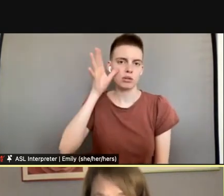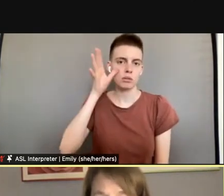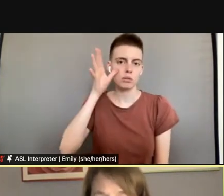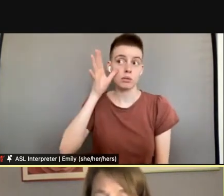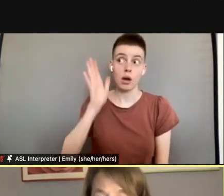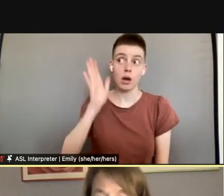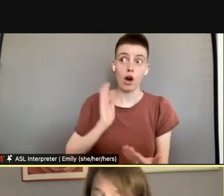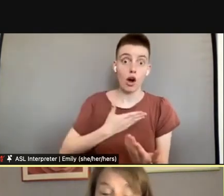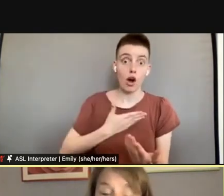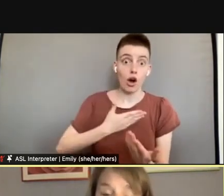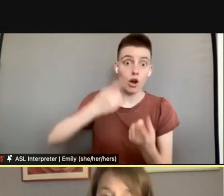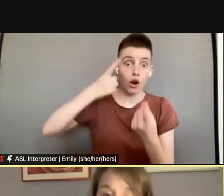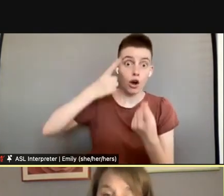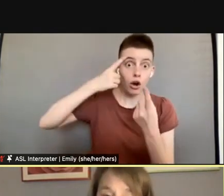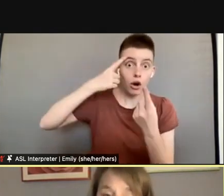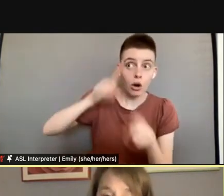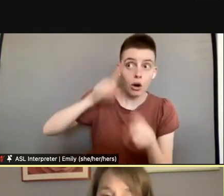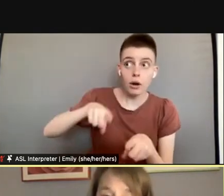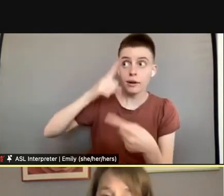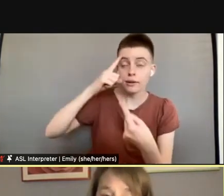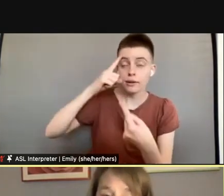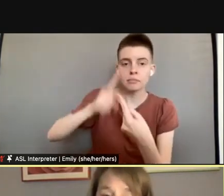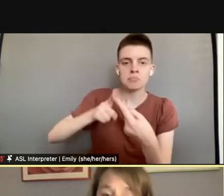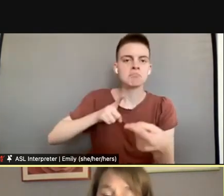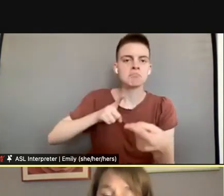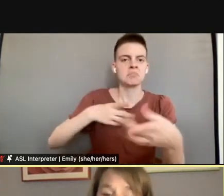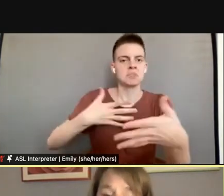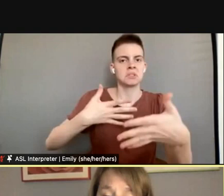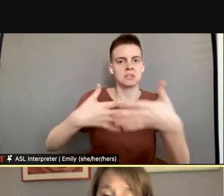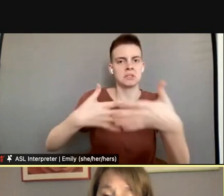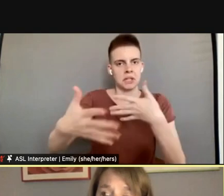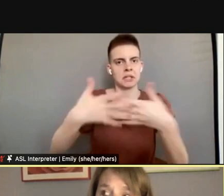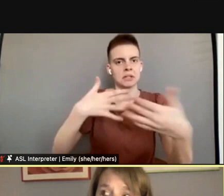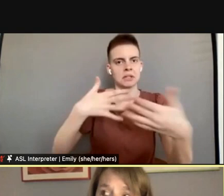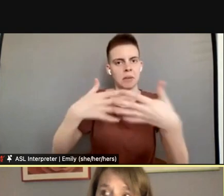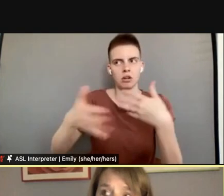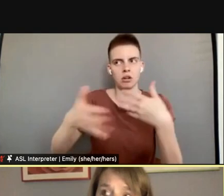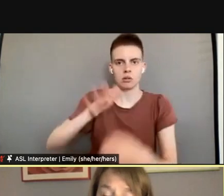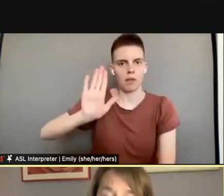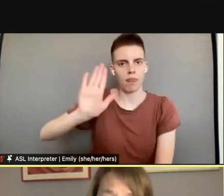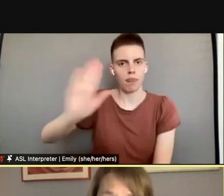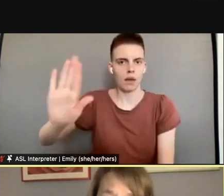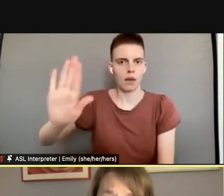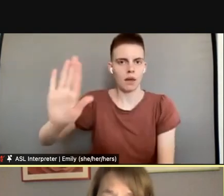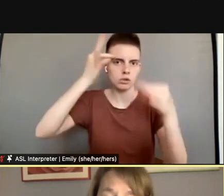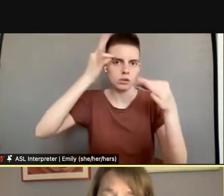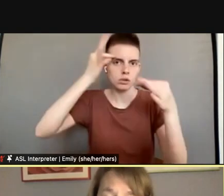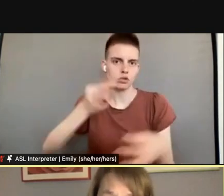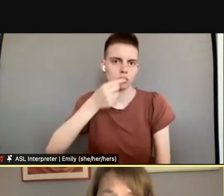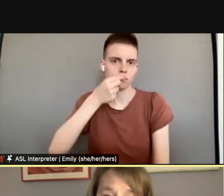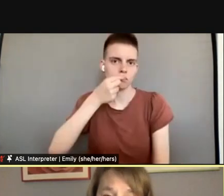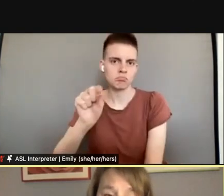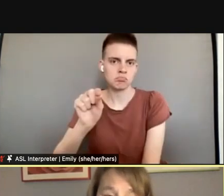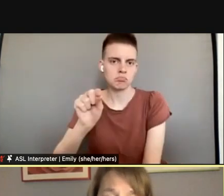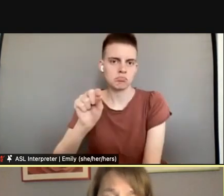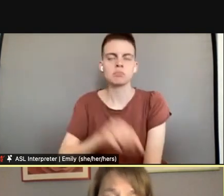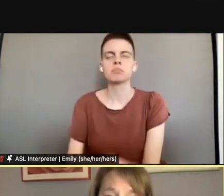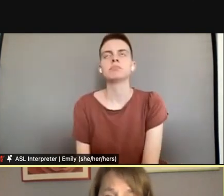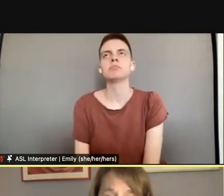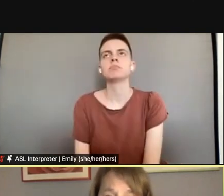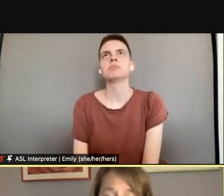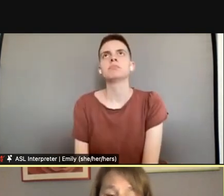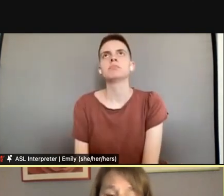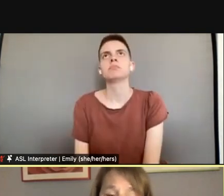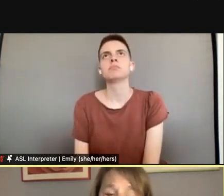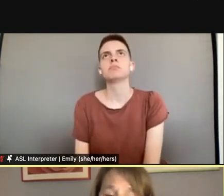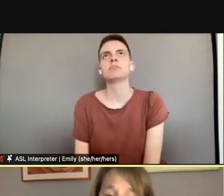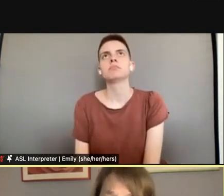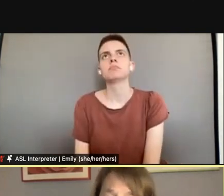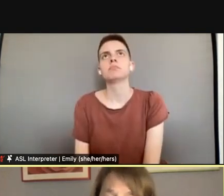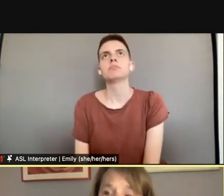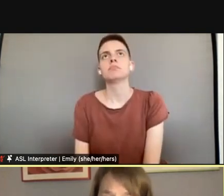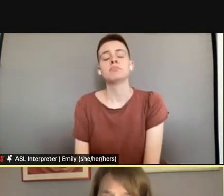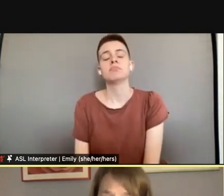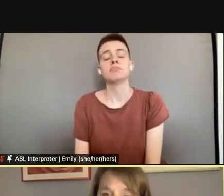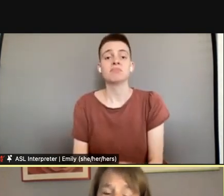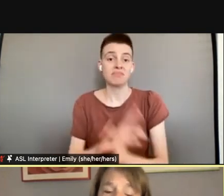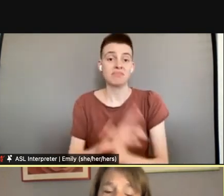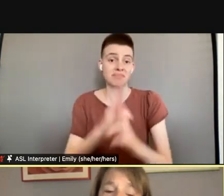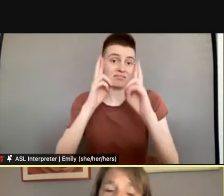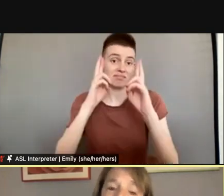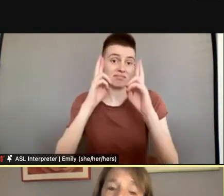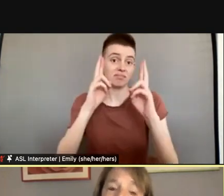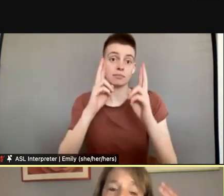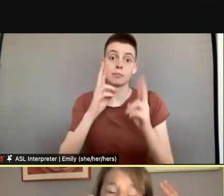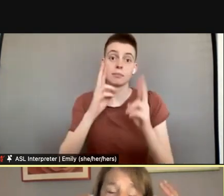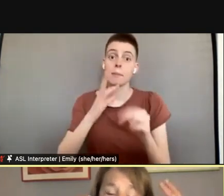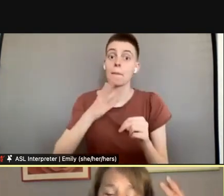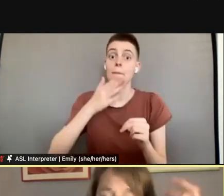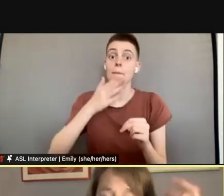at all. It is somebody else's decision. Now, I hope in the best case scenario, it's a team decision where